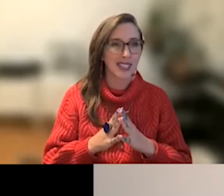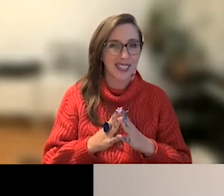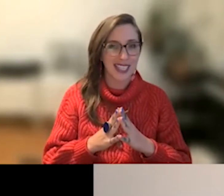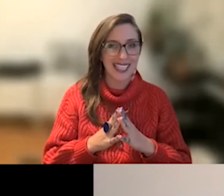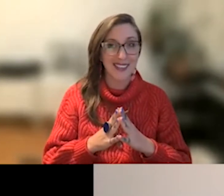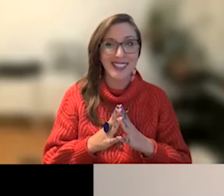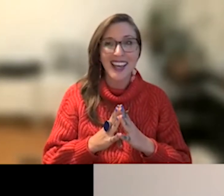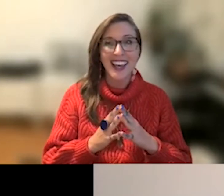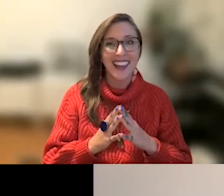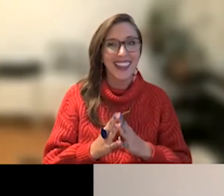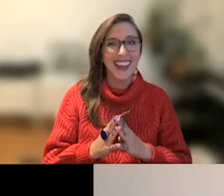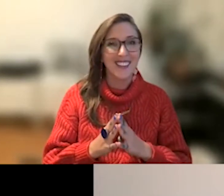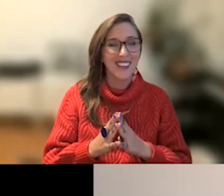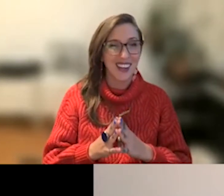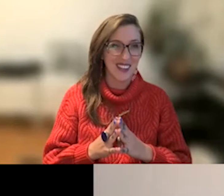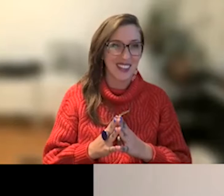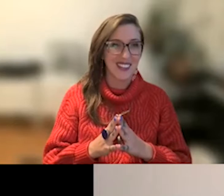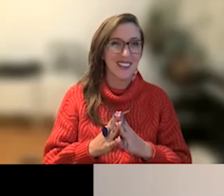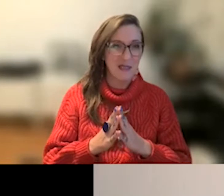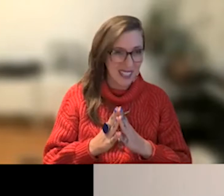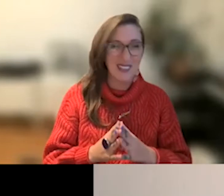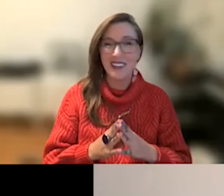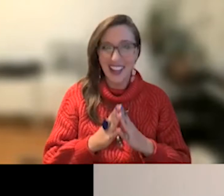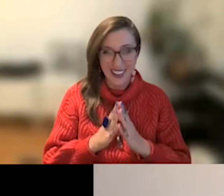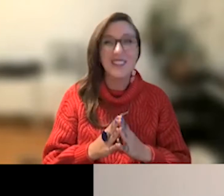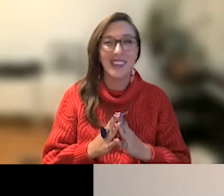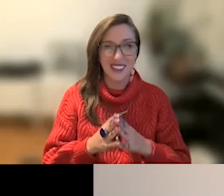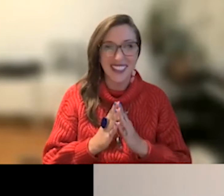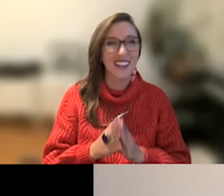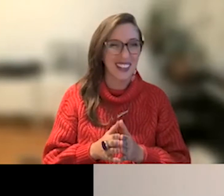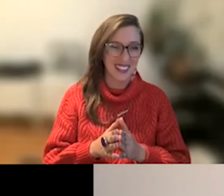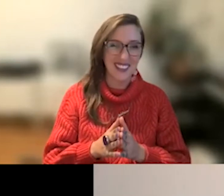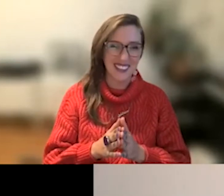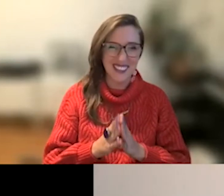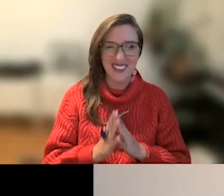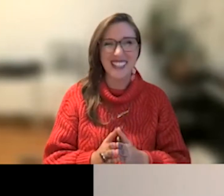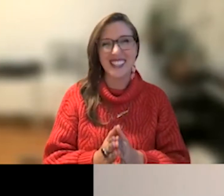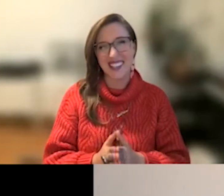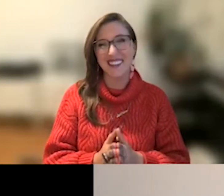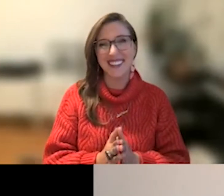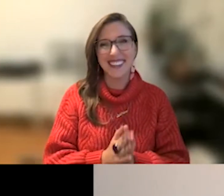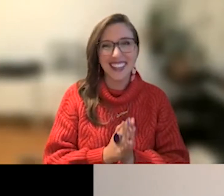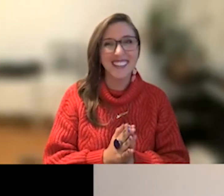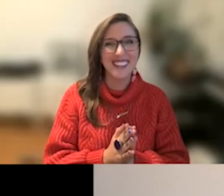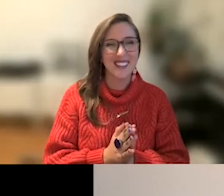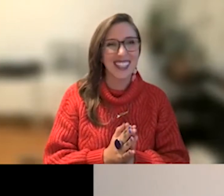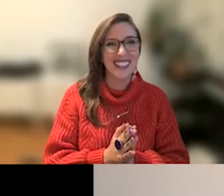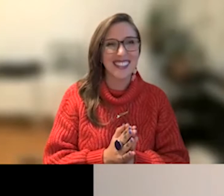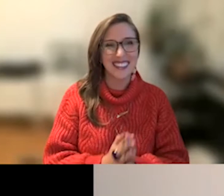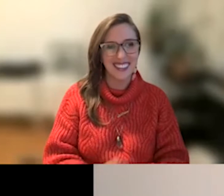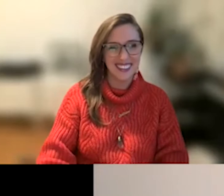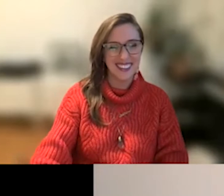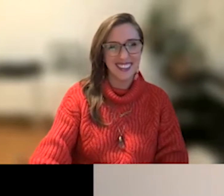incredible justice initiatives. And then we welcome you. We do, at that point, really welcome you to watch the show. Thank you all so